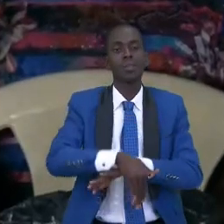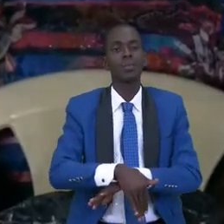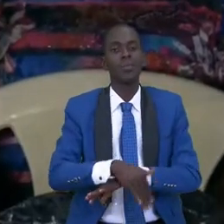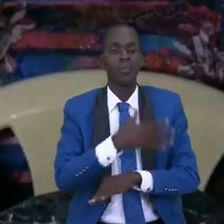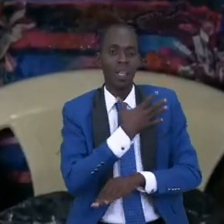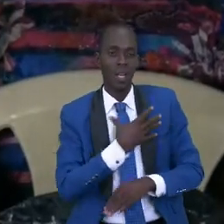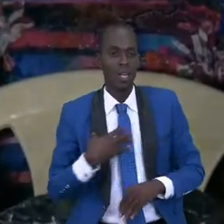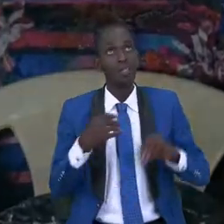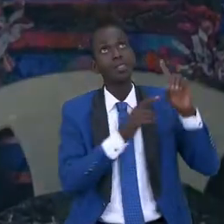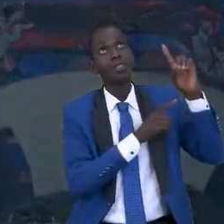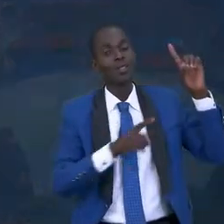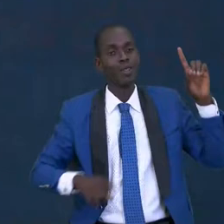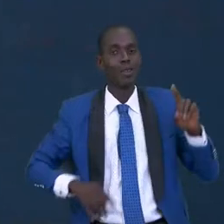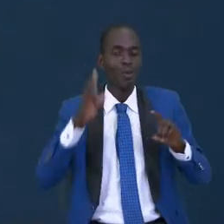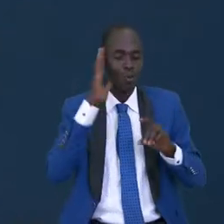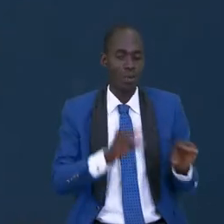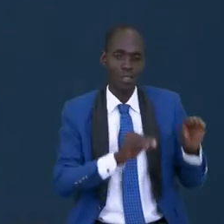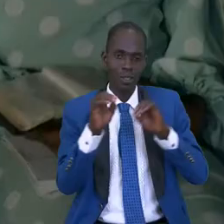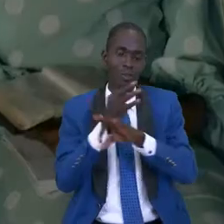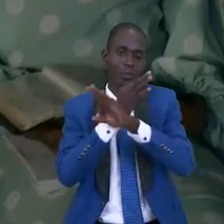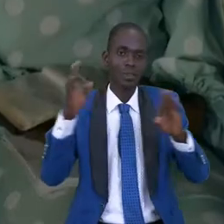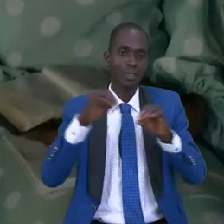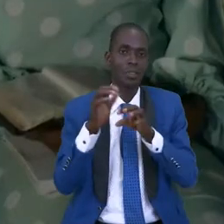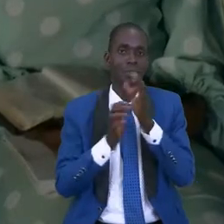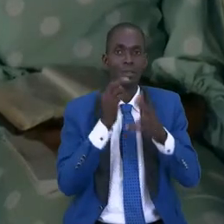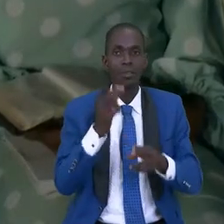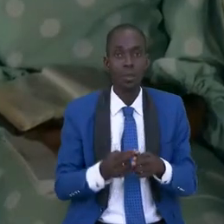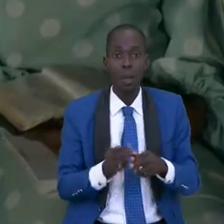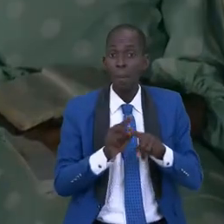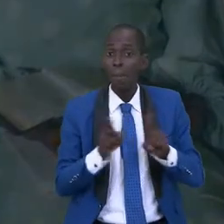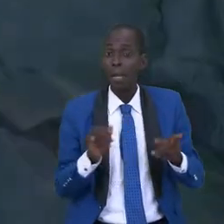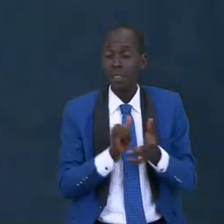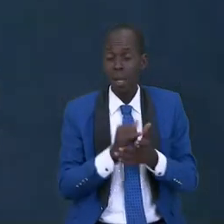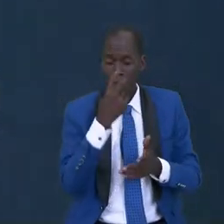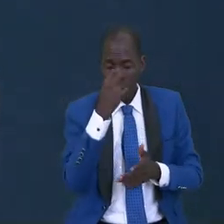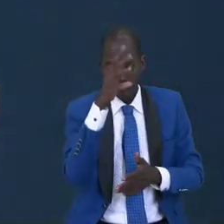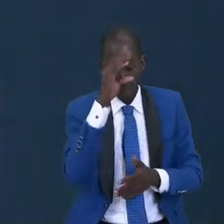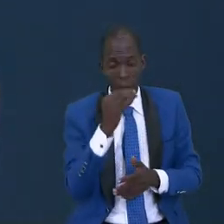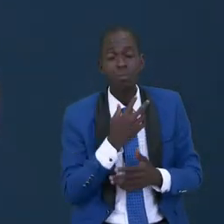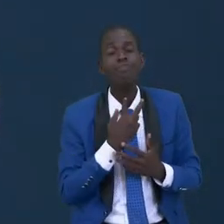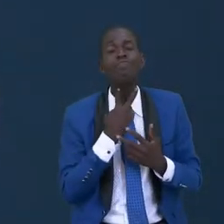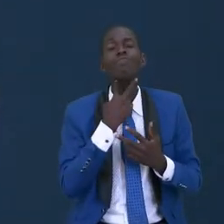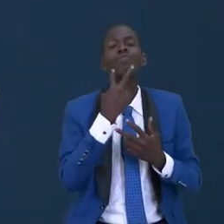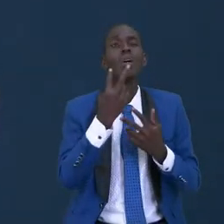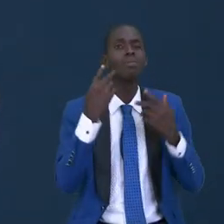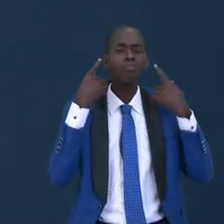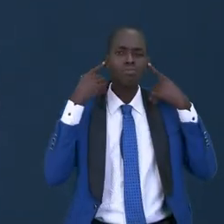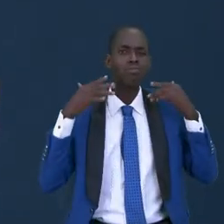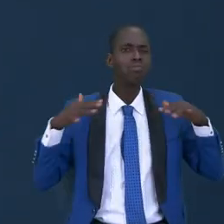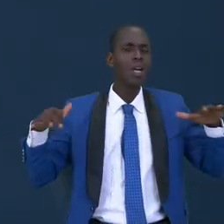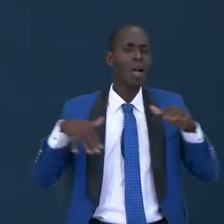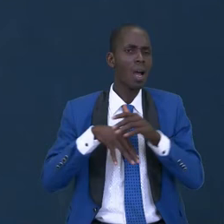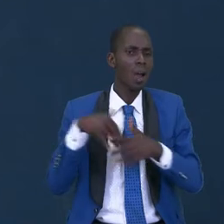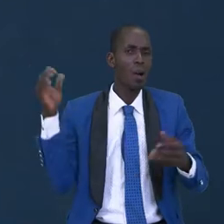the Lord will set you free. But you cried the more, a great deal.